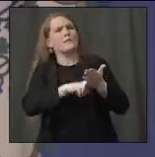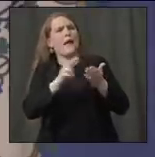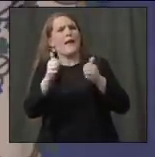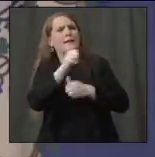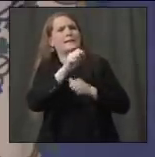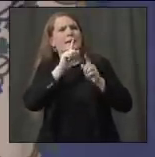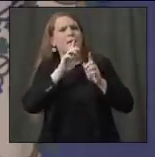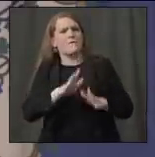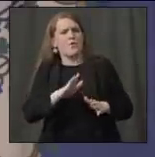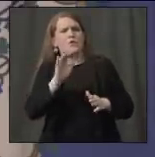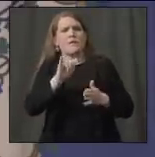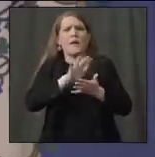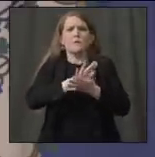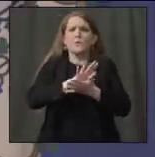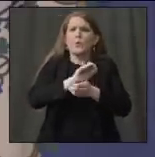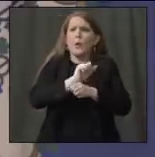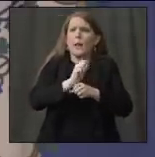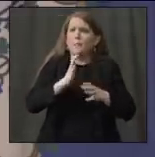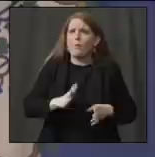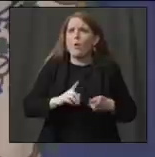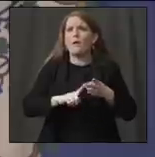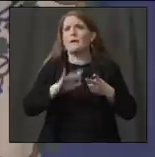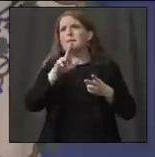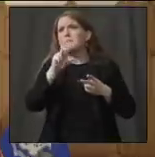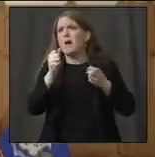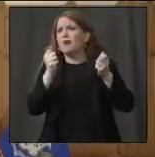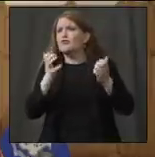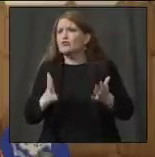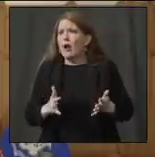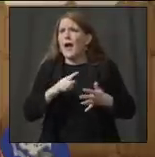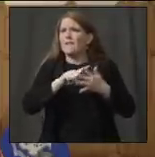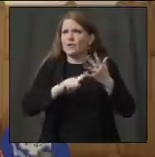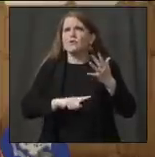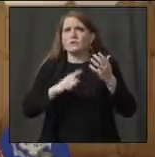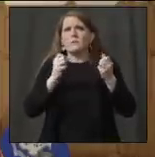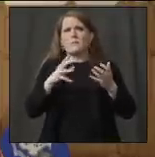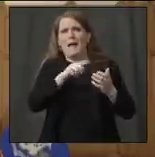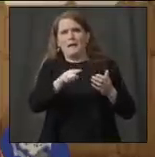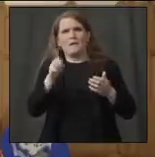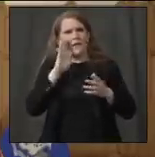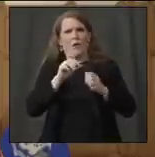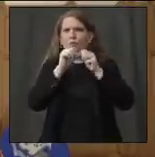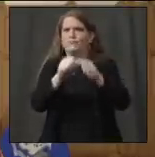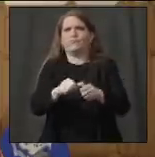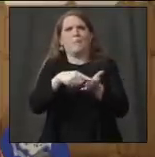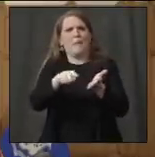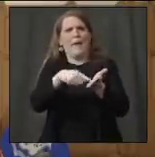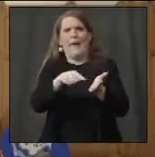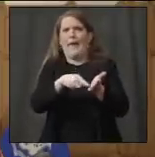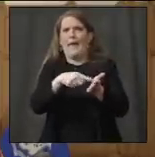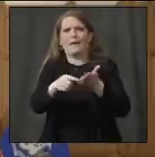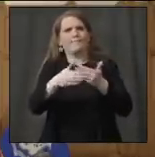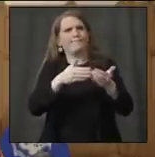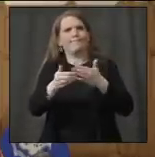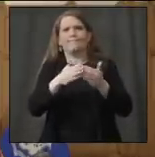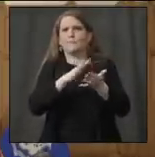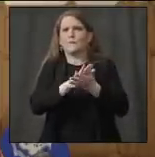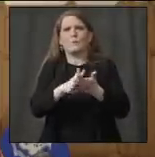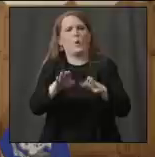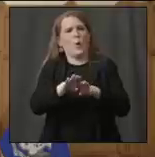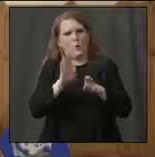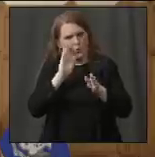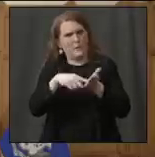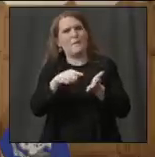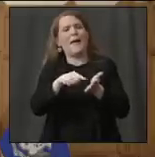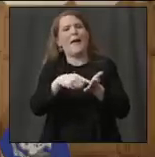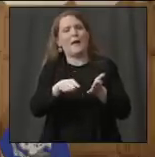continue to be paid during this pandemic. But a number of drivers are reaching out to us, telling us they're still not getting paid. School districts are not